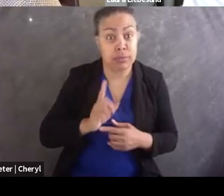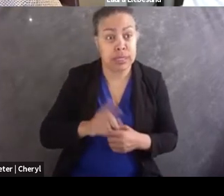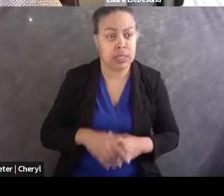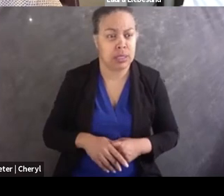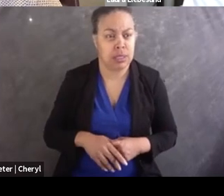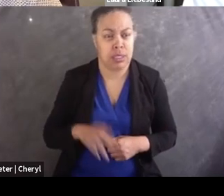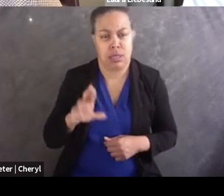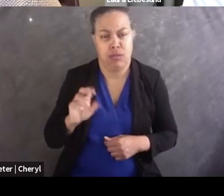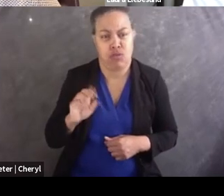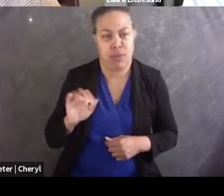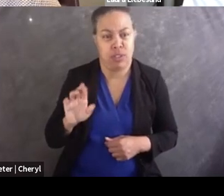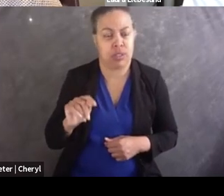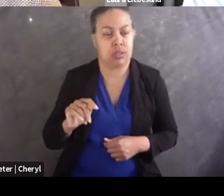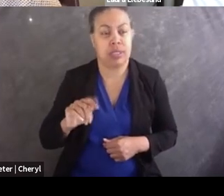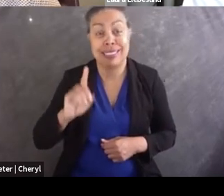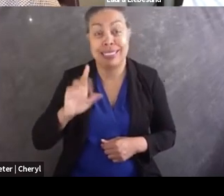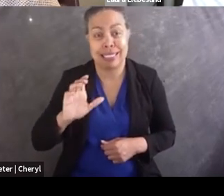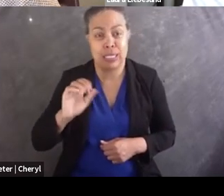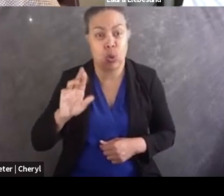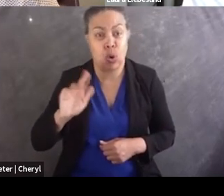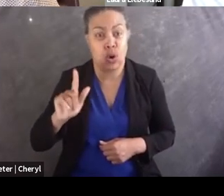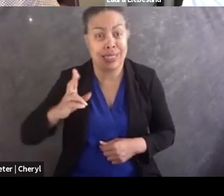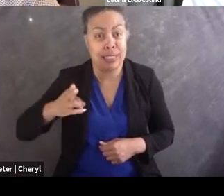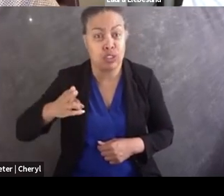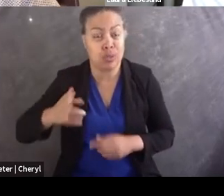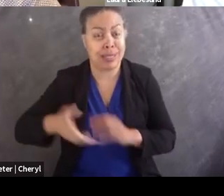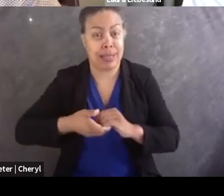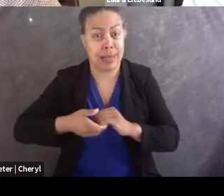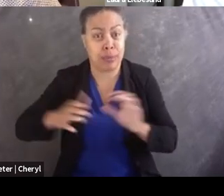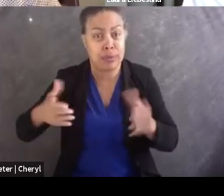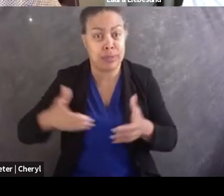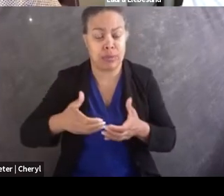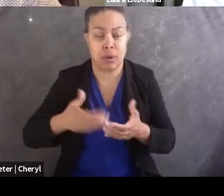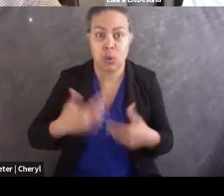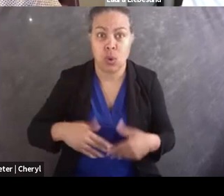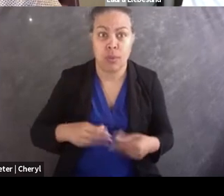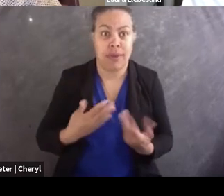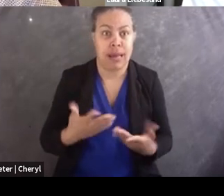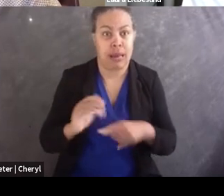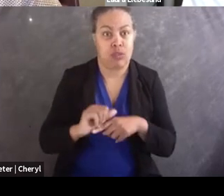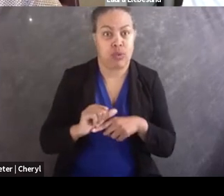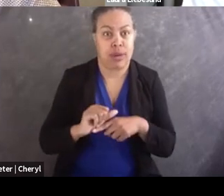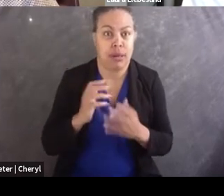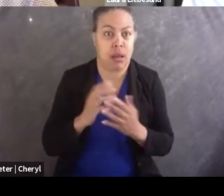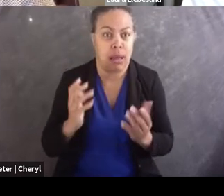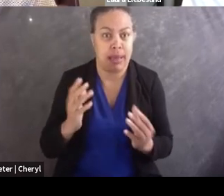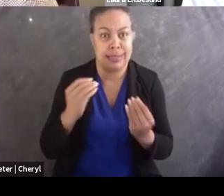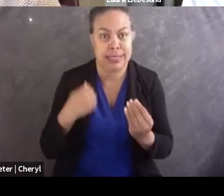last thing I wanted to say is that the DC Oral History Collaborative was a huge wealth of knowledge and training. And so it trained us in the way to do